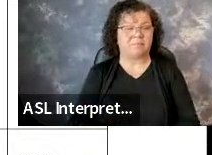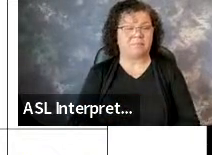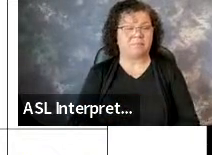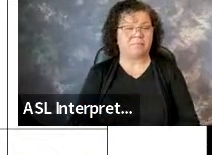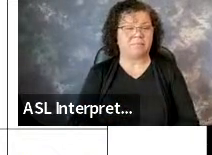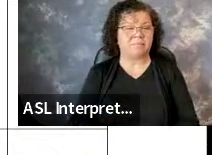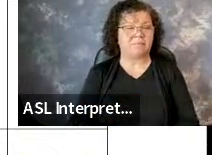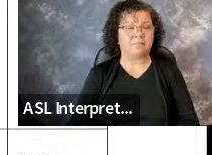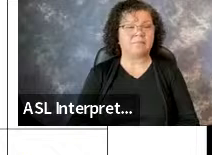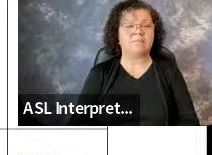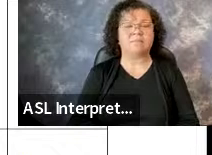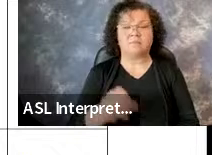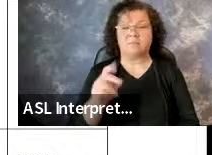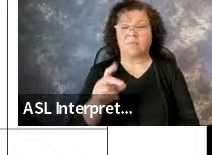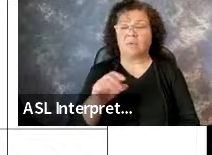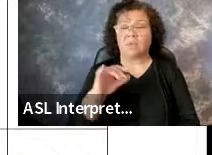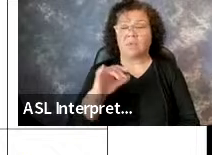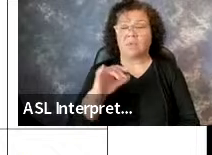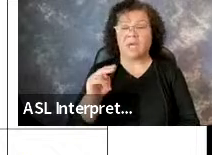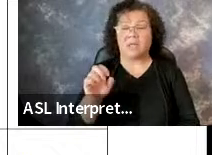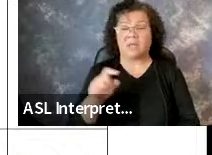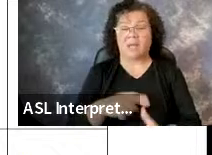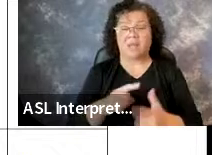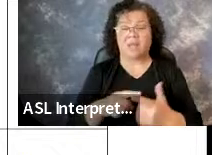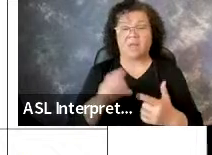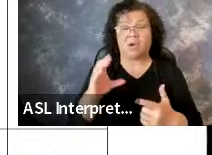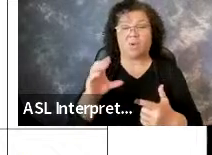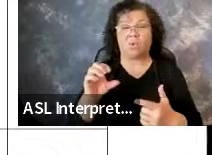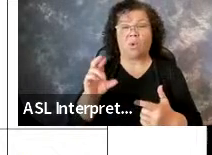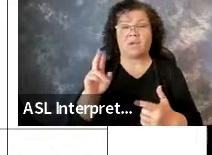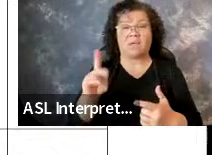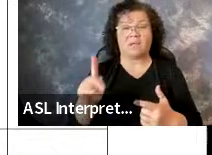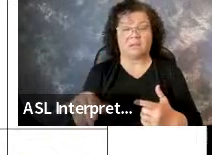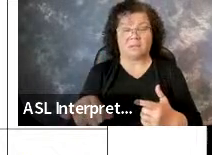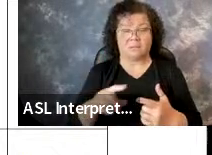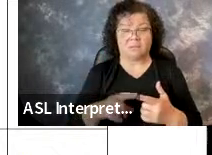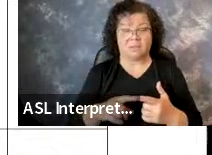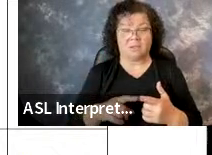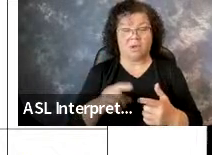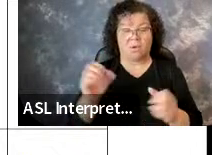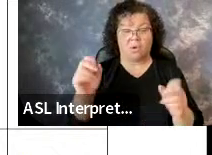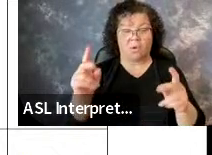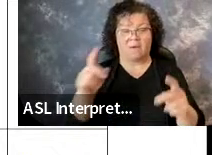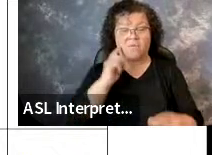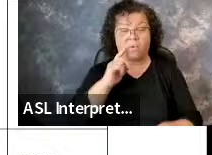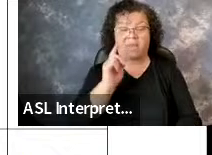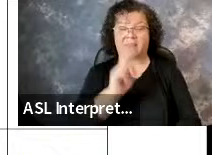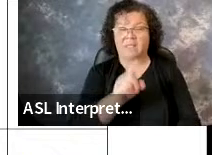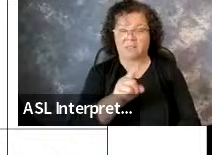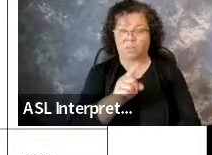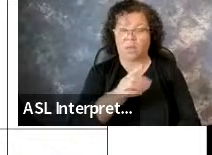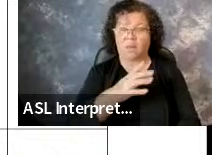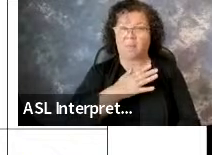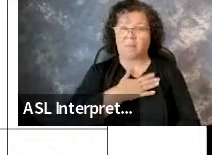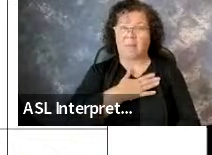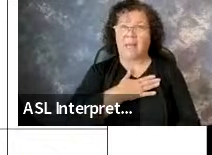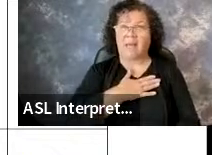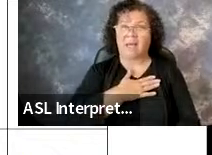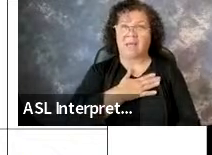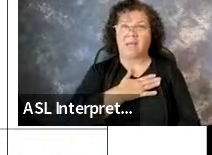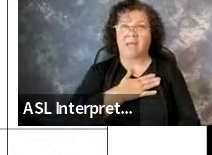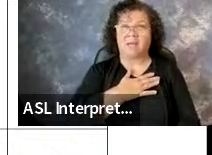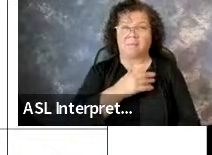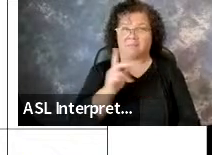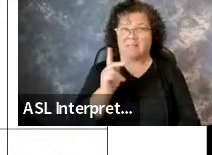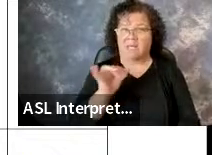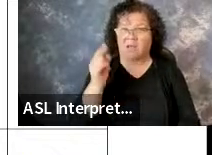All right, we'll go to Jeannie, followed by Corky. So for this one, My key thoughts